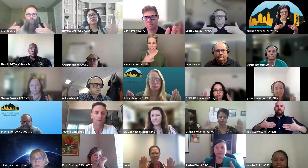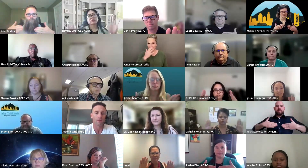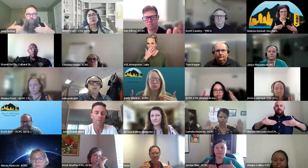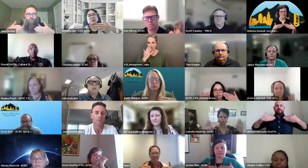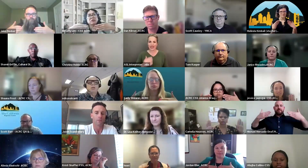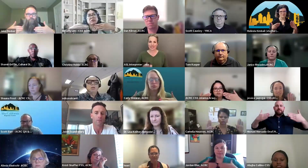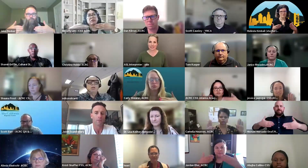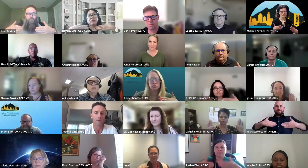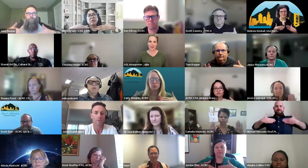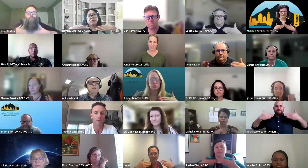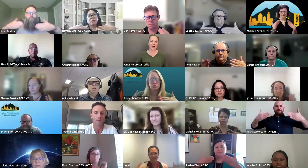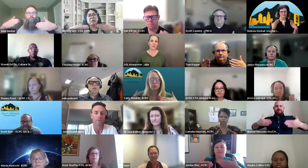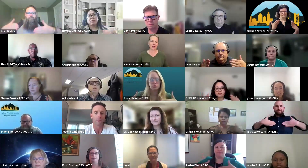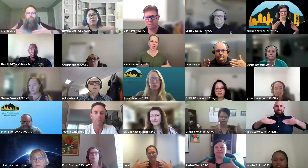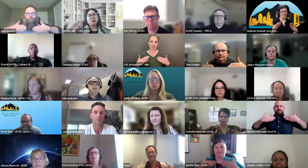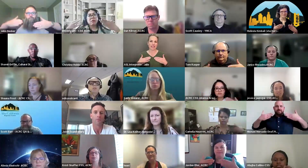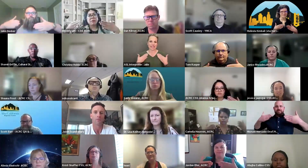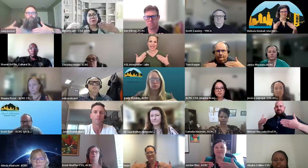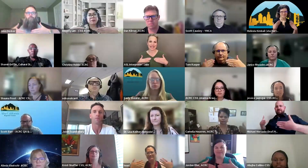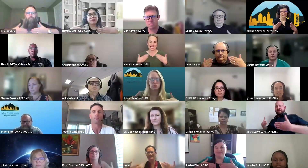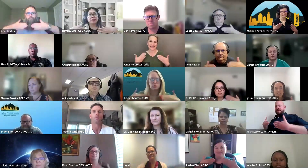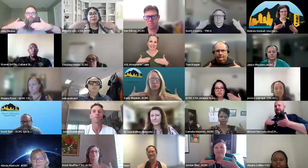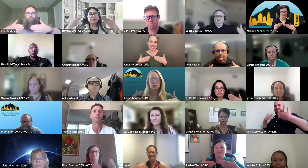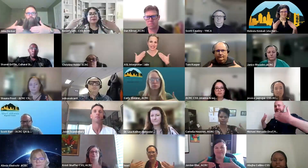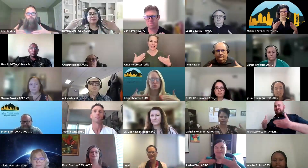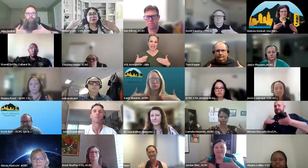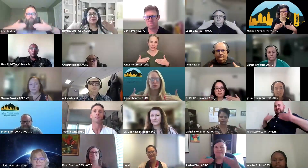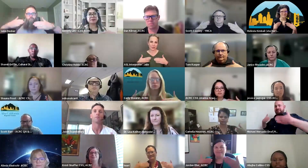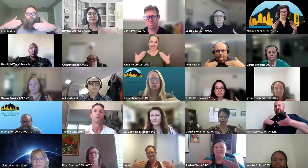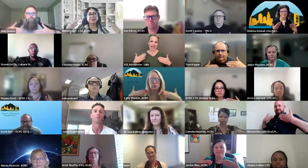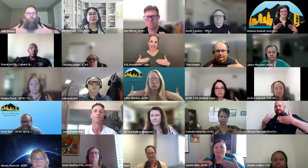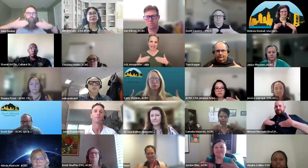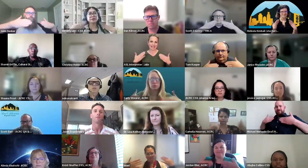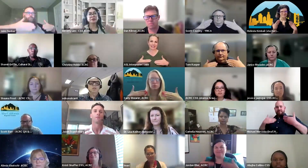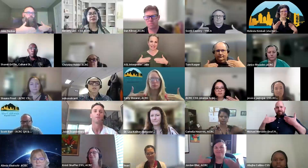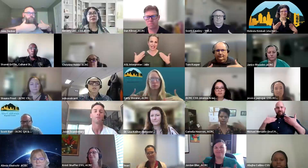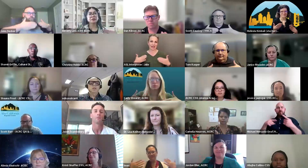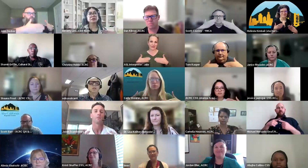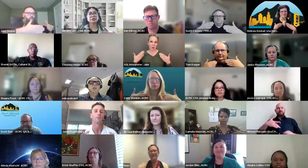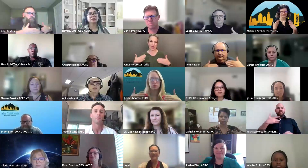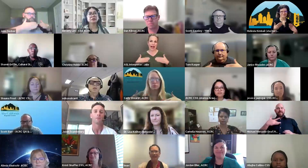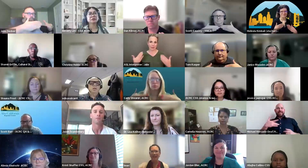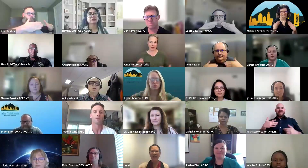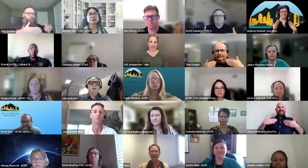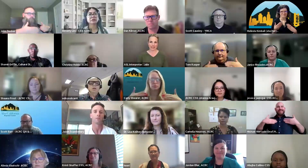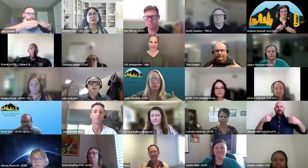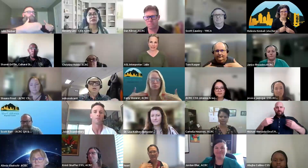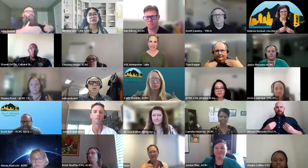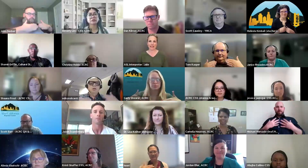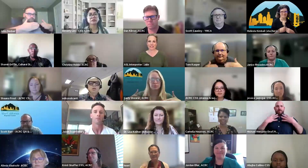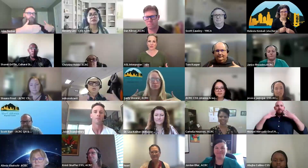me. So put your hands up and up along your chest like this, and you'll be signing. This is the sign for